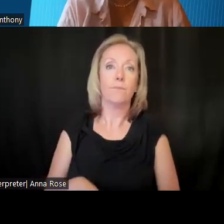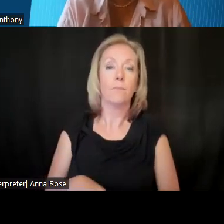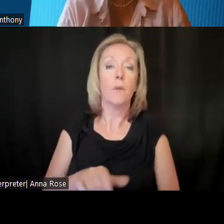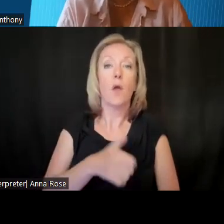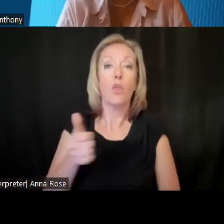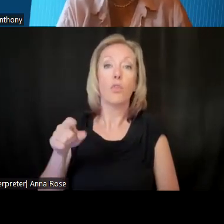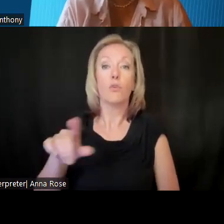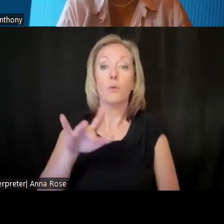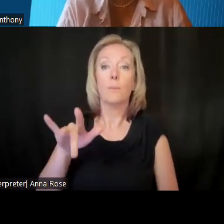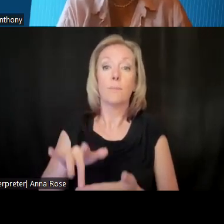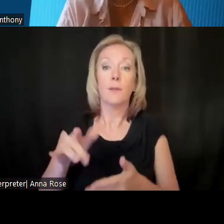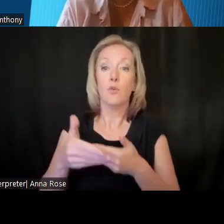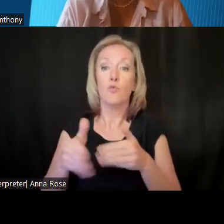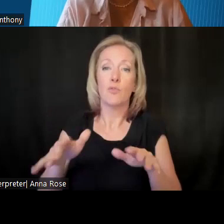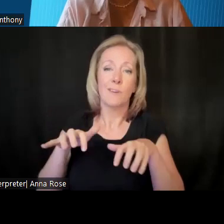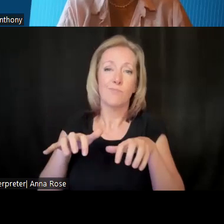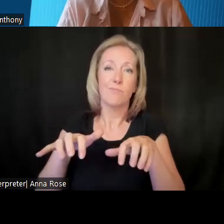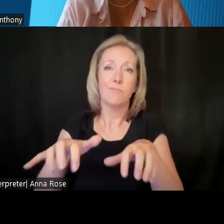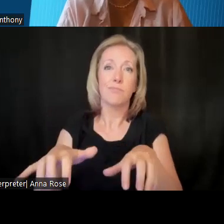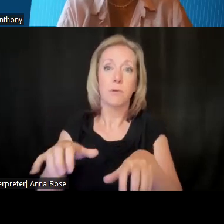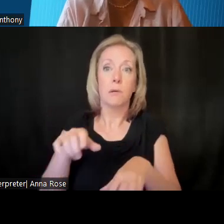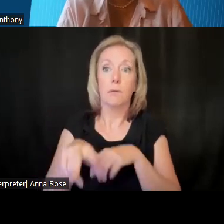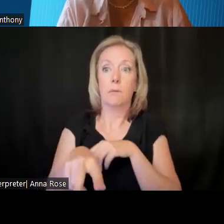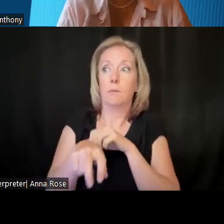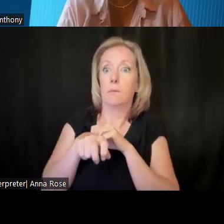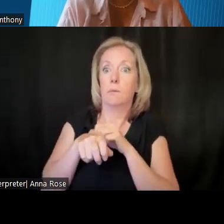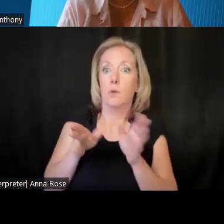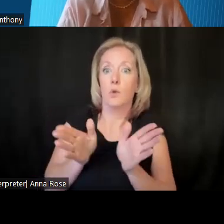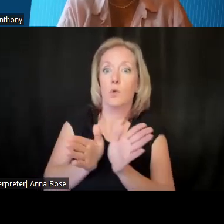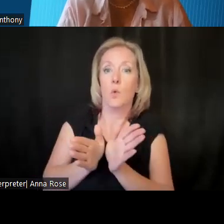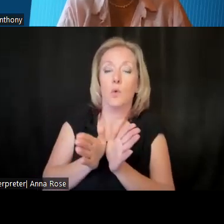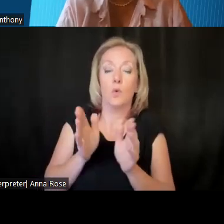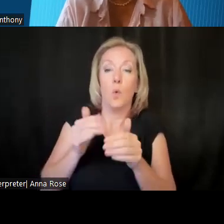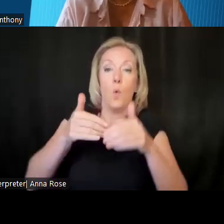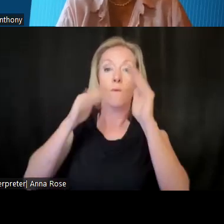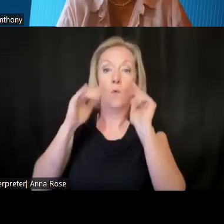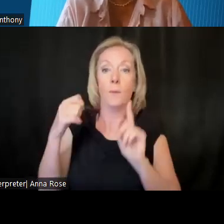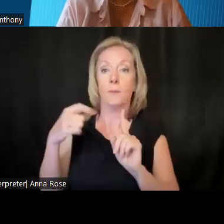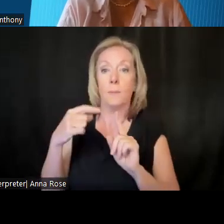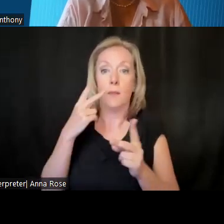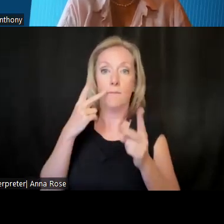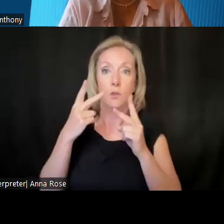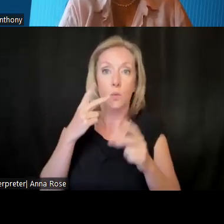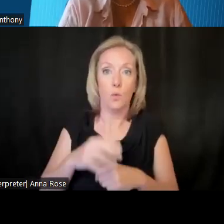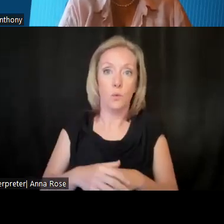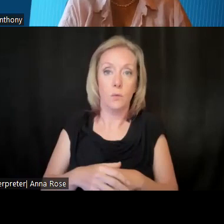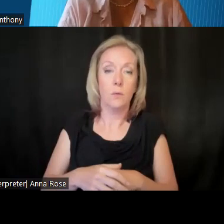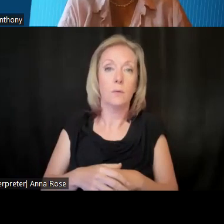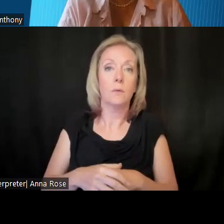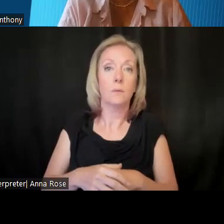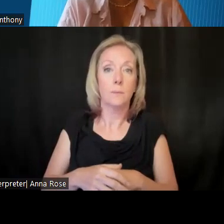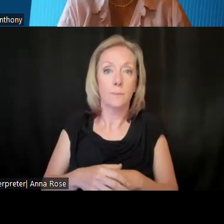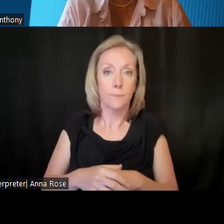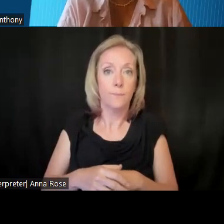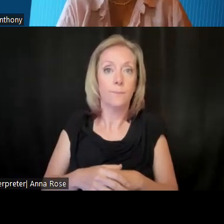room that is just loaded with stuff and he's retreated to a corner. It's too much. So we have to really take care that